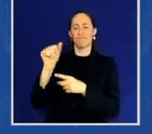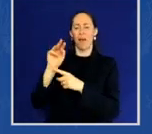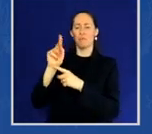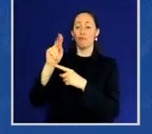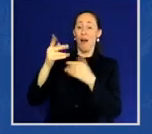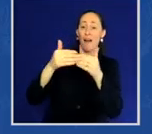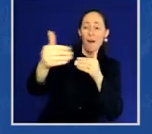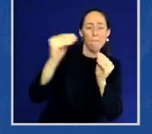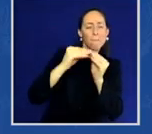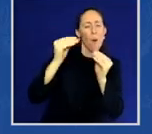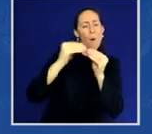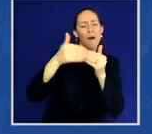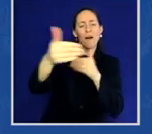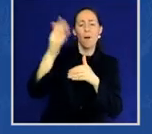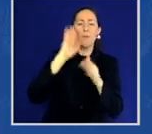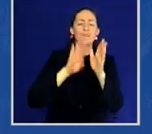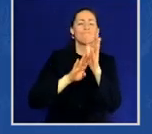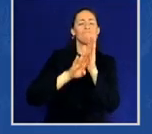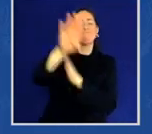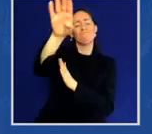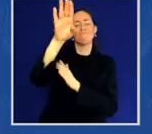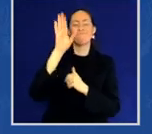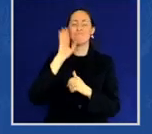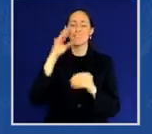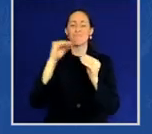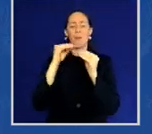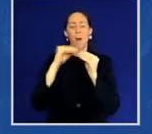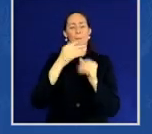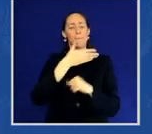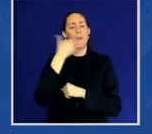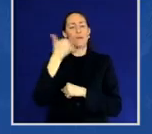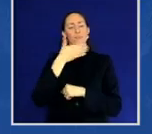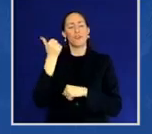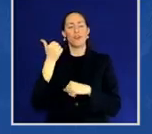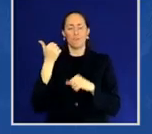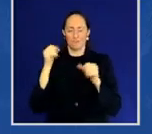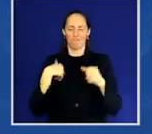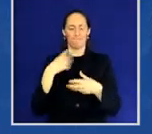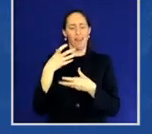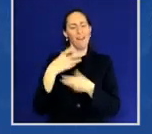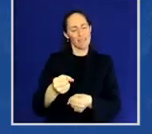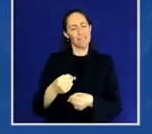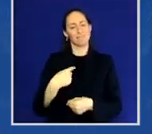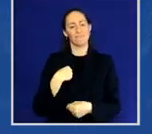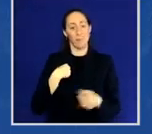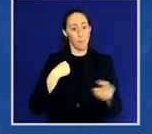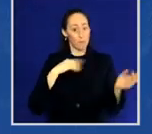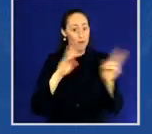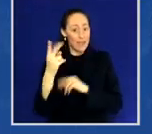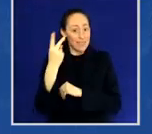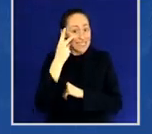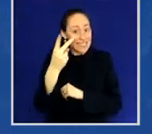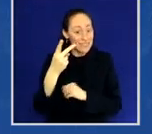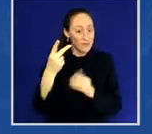confident. I'm confident we can get this done. And I must tell you, I'm anxious to see the new train. Thank you all